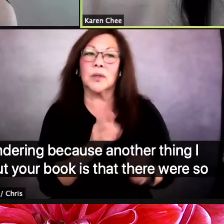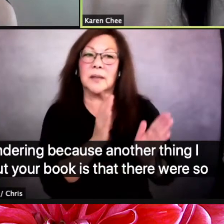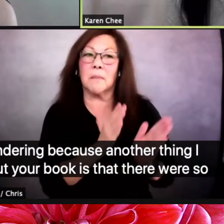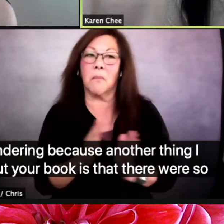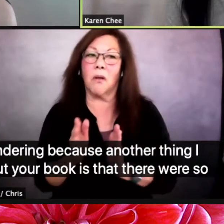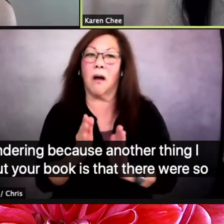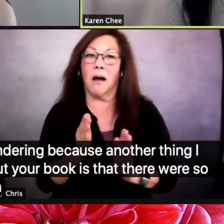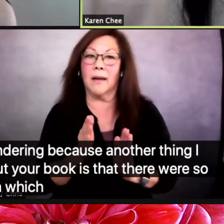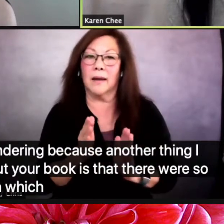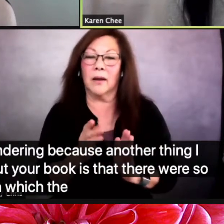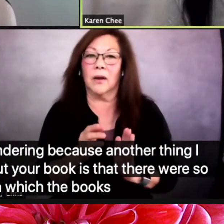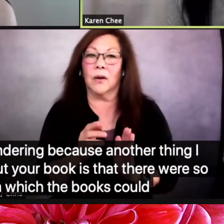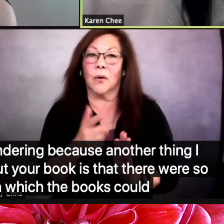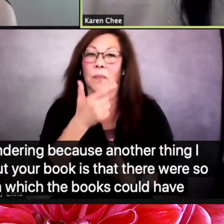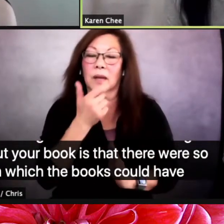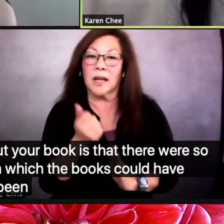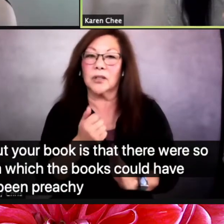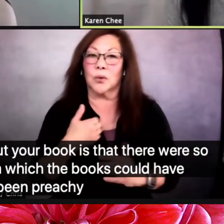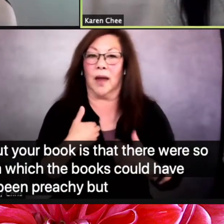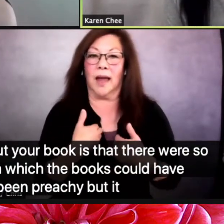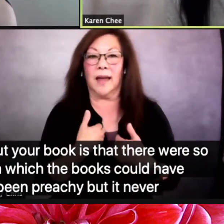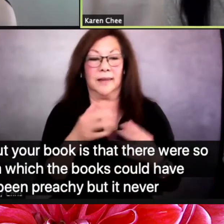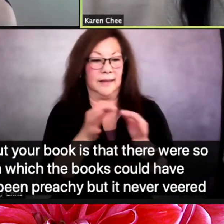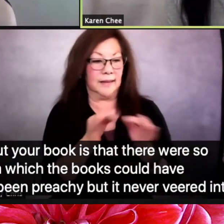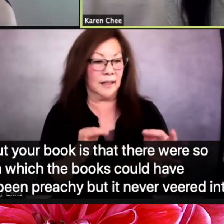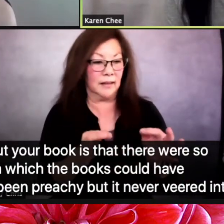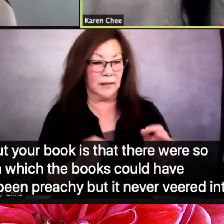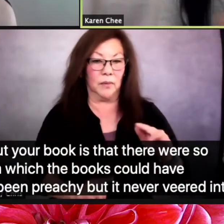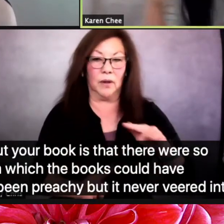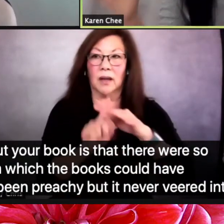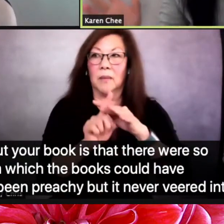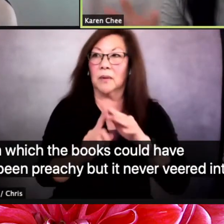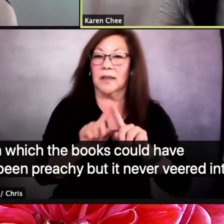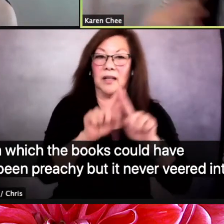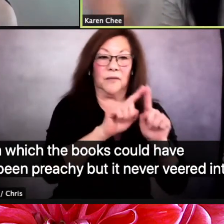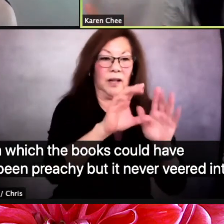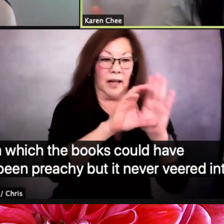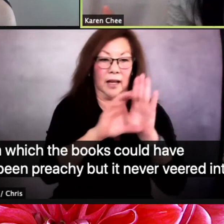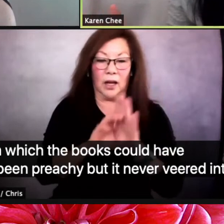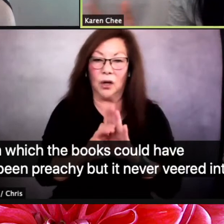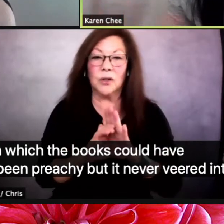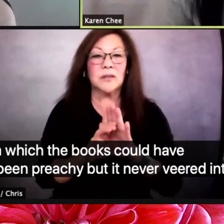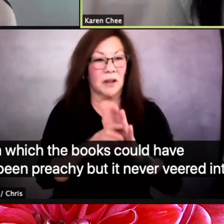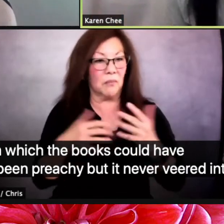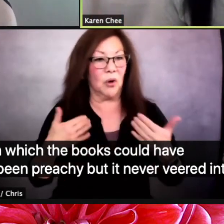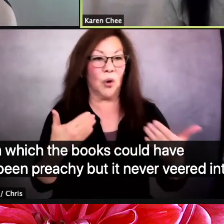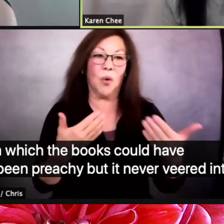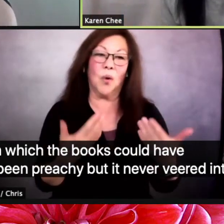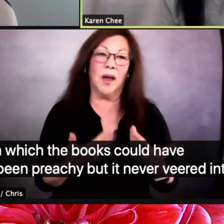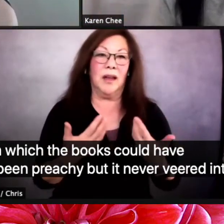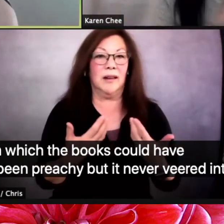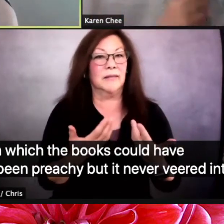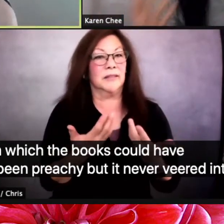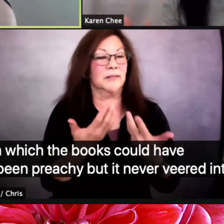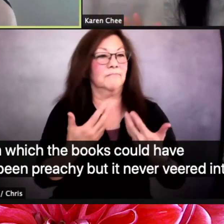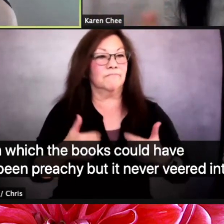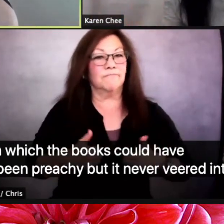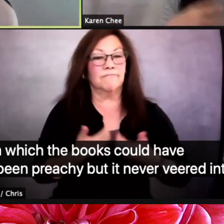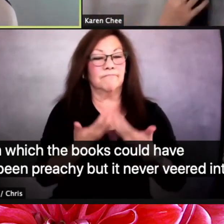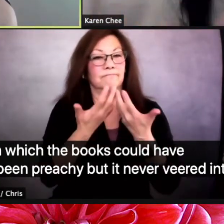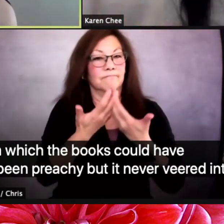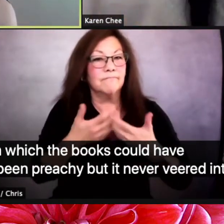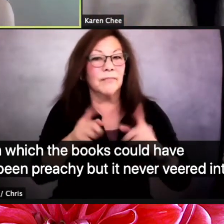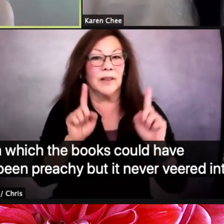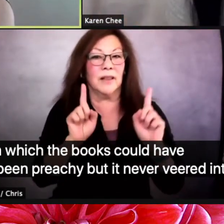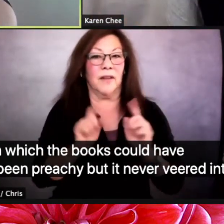because you had the sentence and you came up with these characters and you thought, I'm just going to let them live out their lives. And Yeah. were,